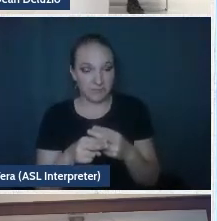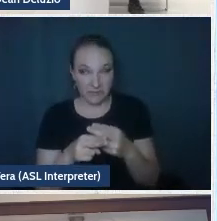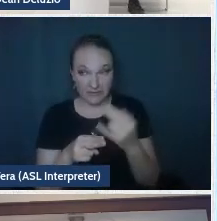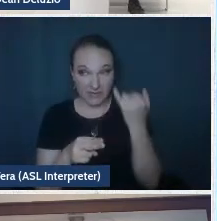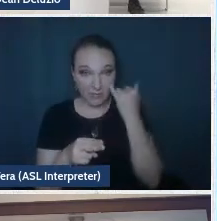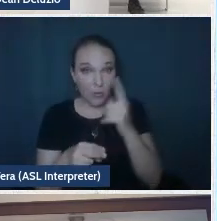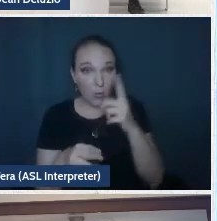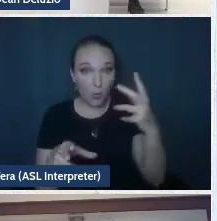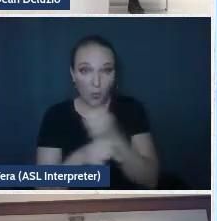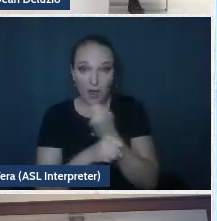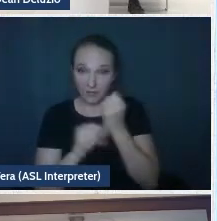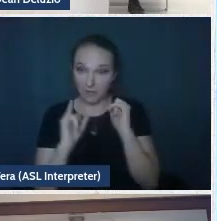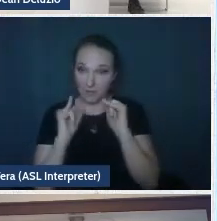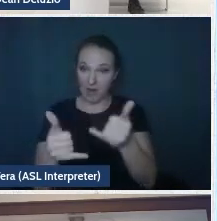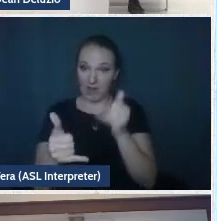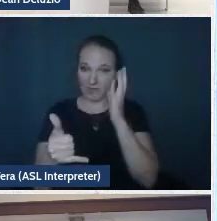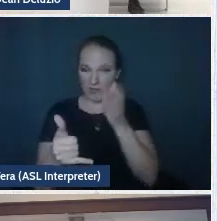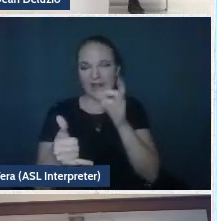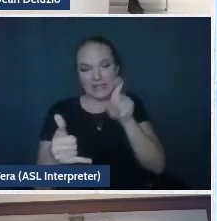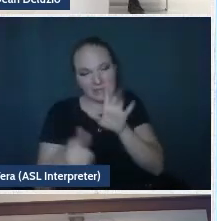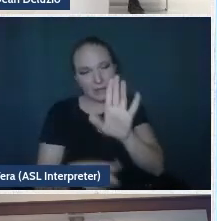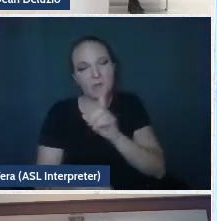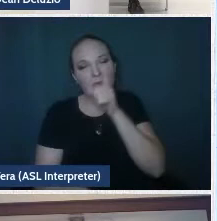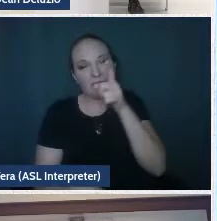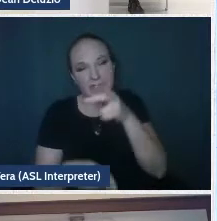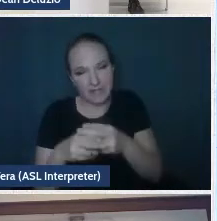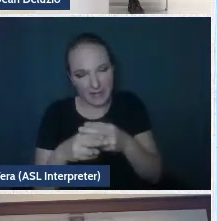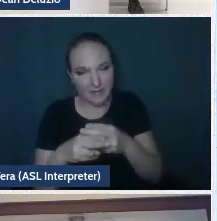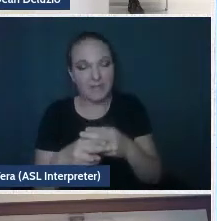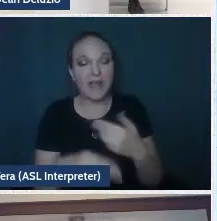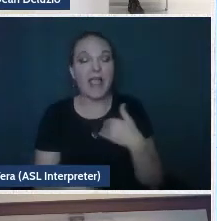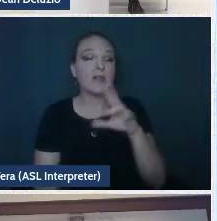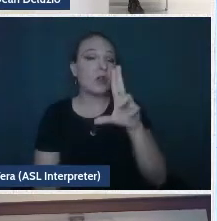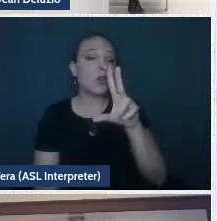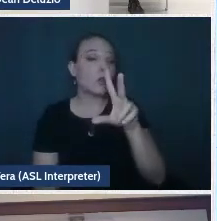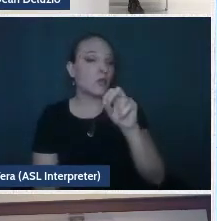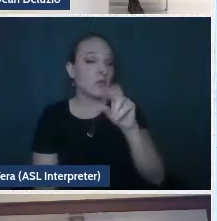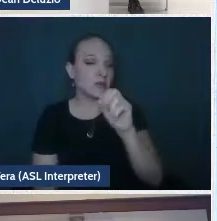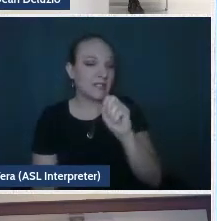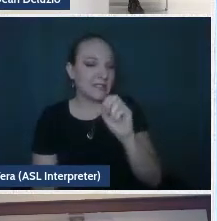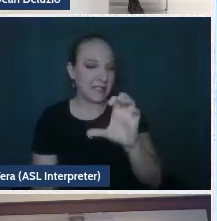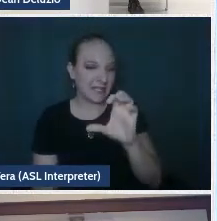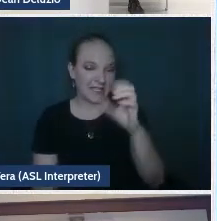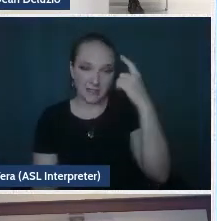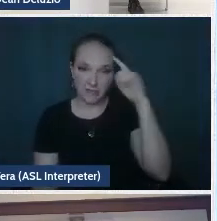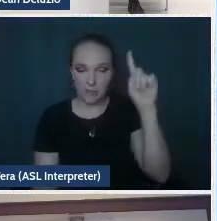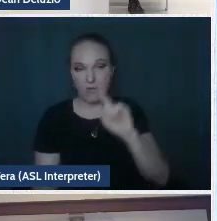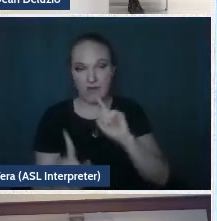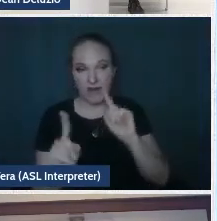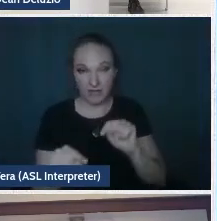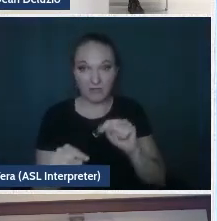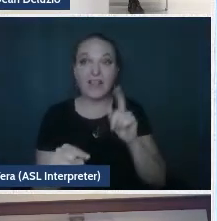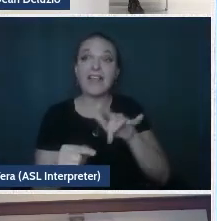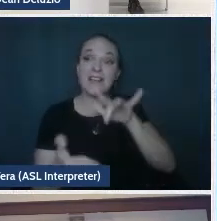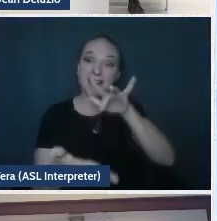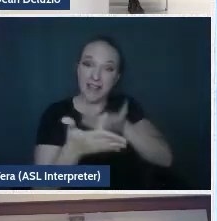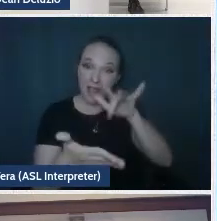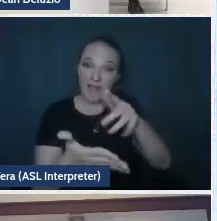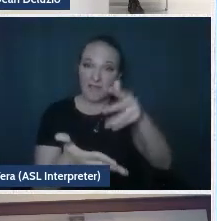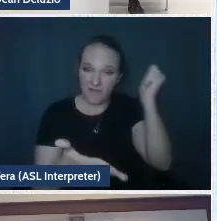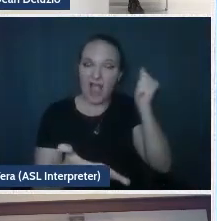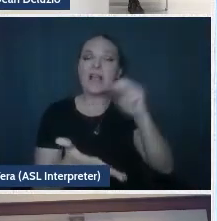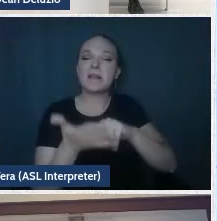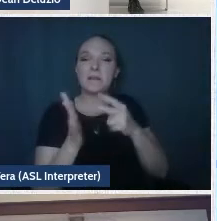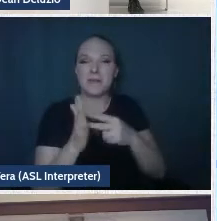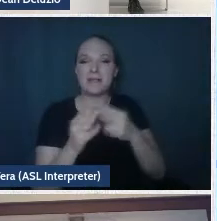winner. You will have 30 seconds to submit your answer. The faster you submit the answer, the more points you receive.